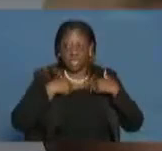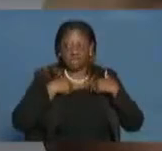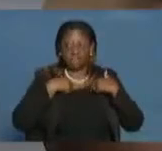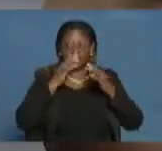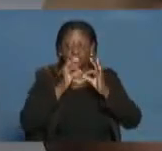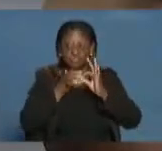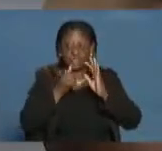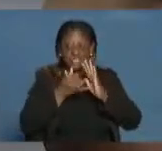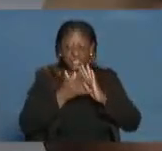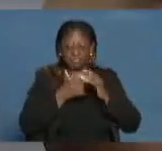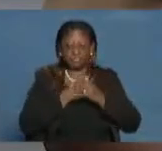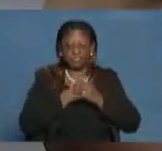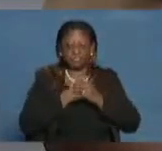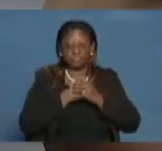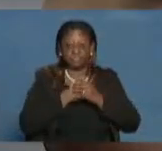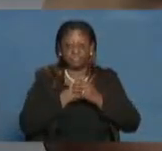individuals.